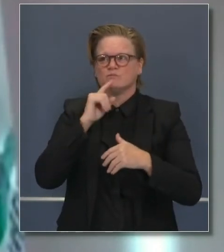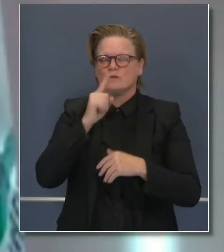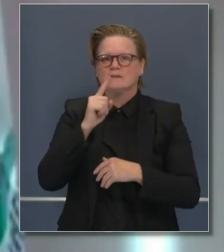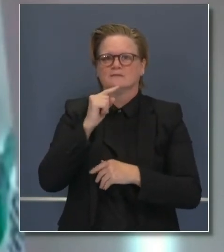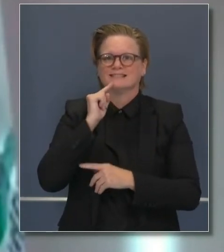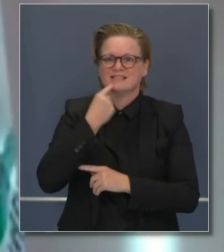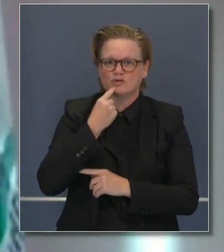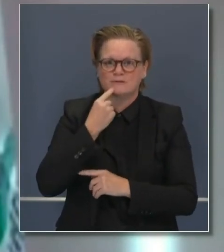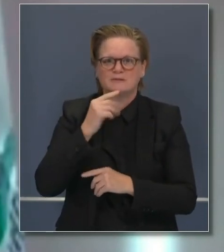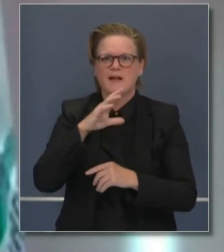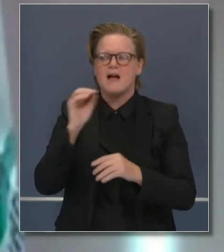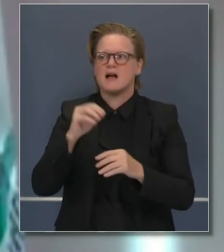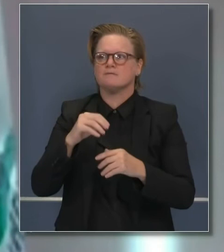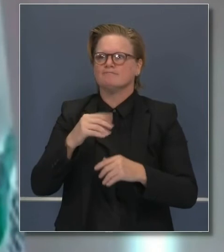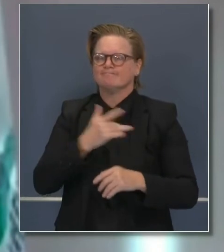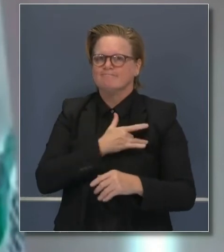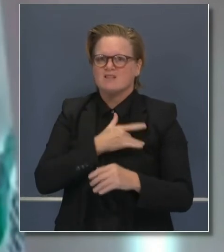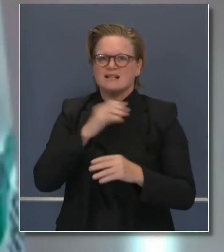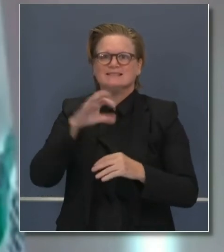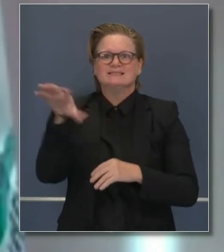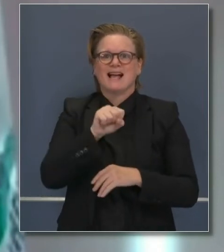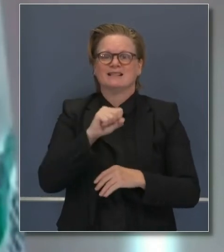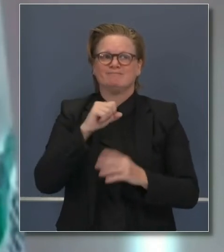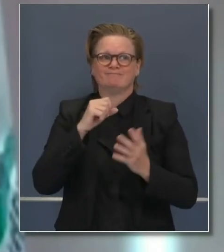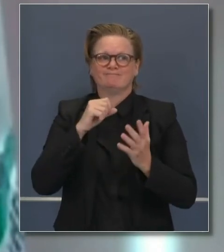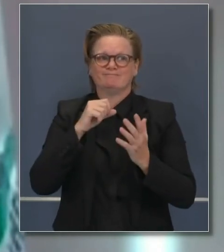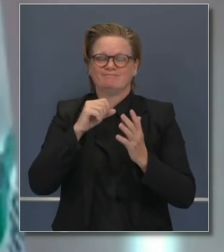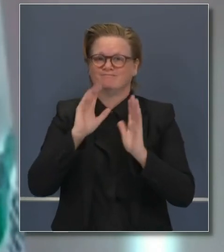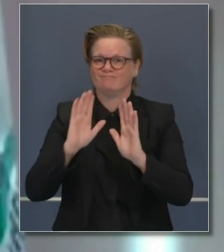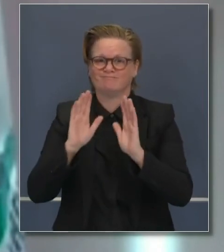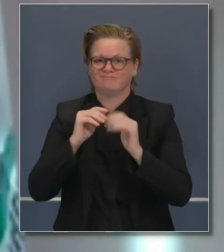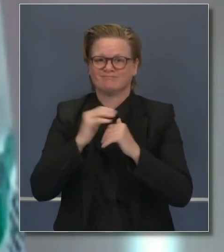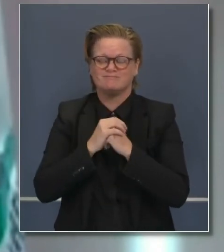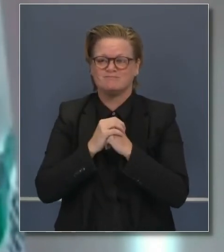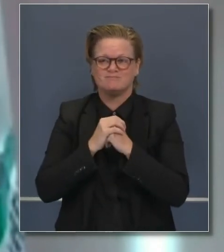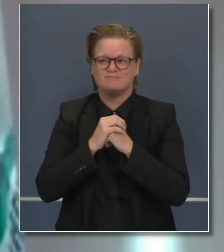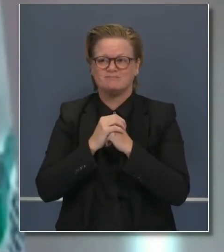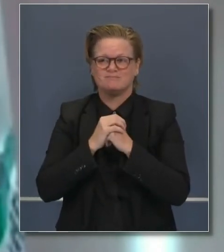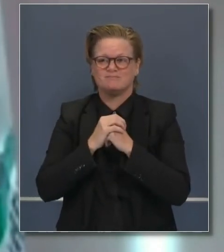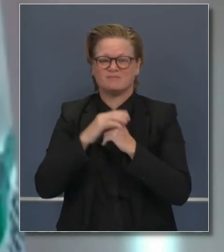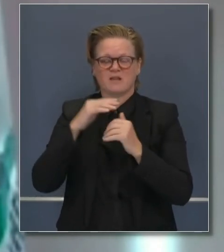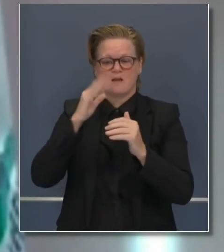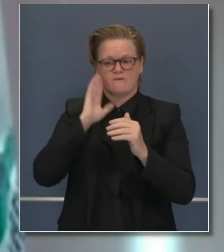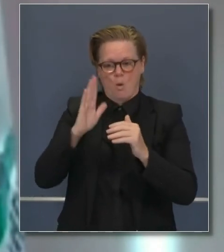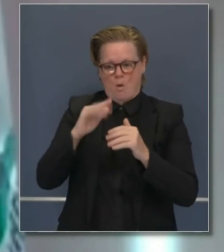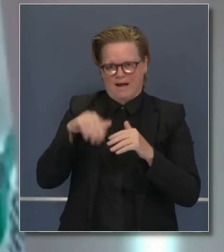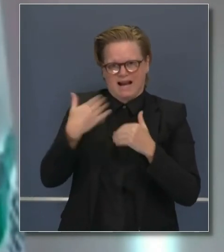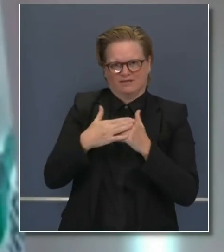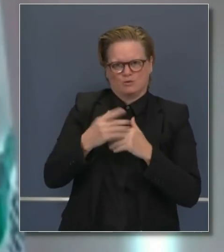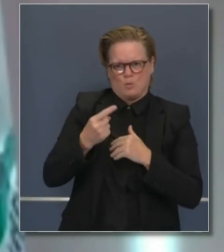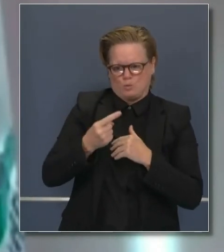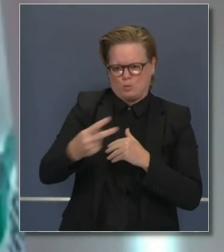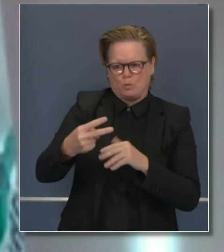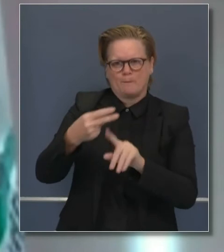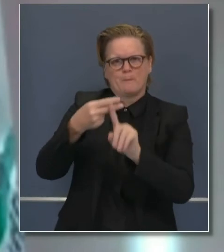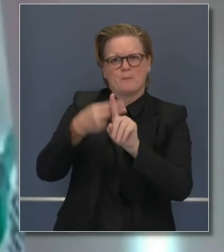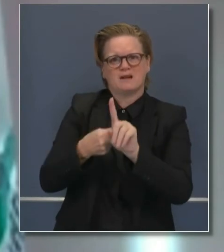and months, as the governor said, to the hope of vaccine and the partnership we have with